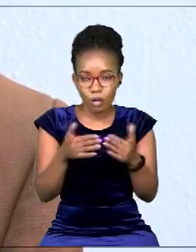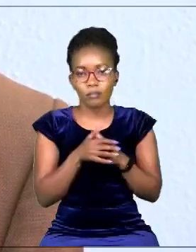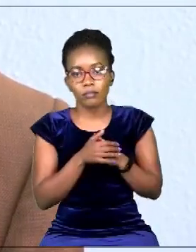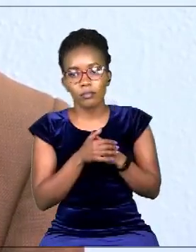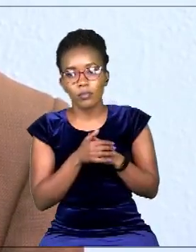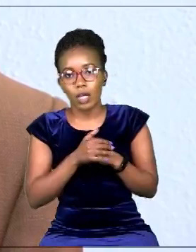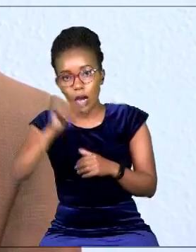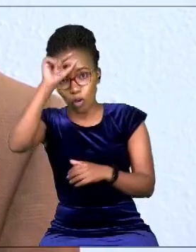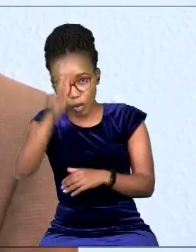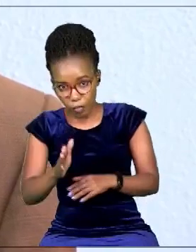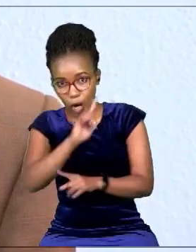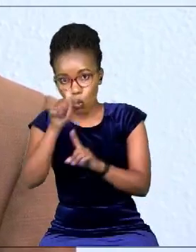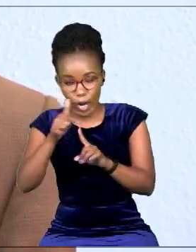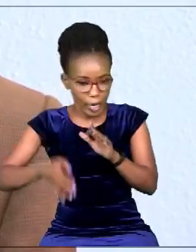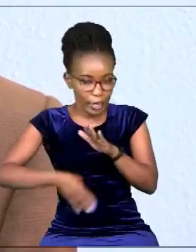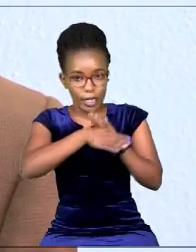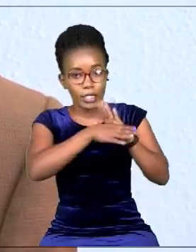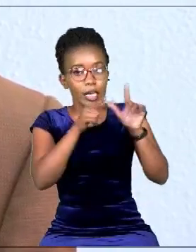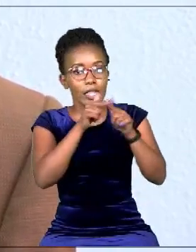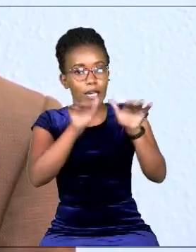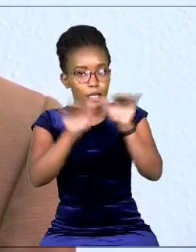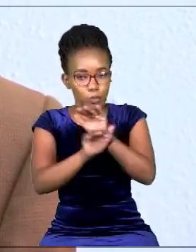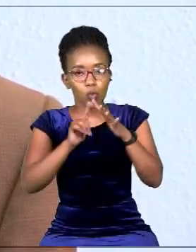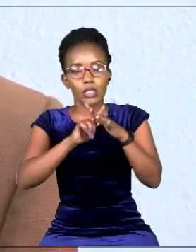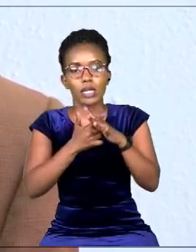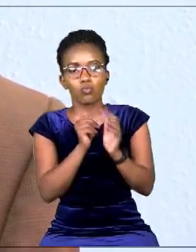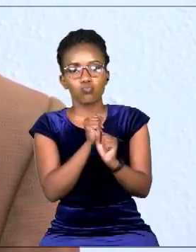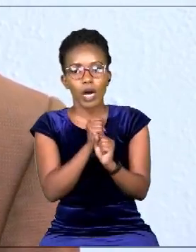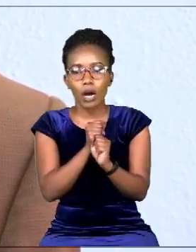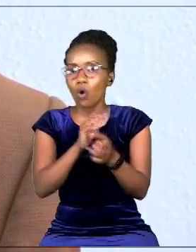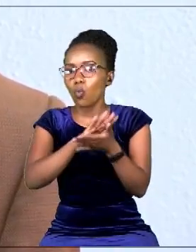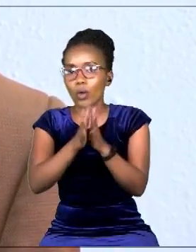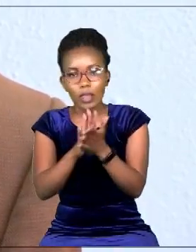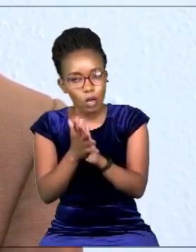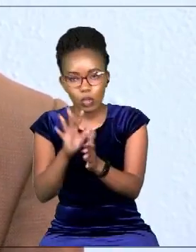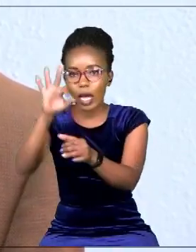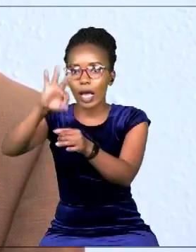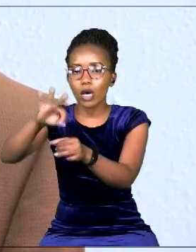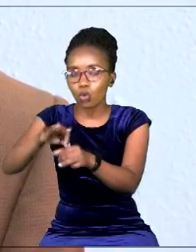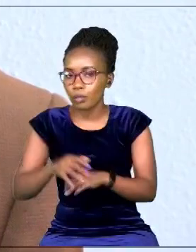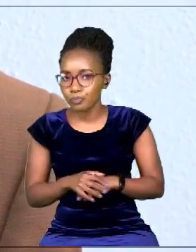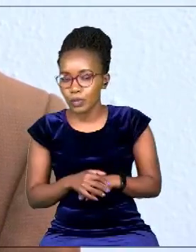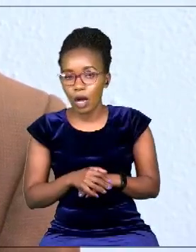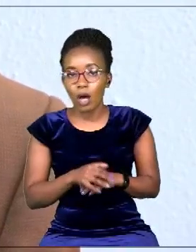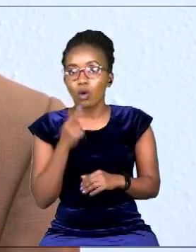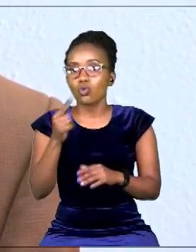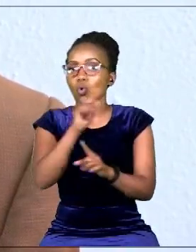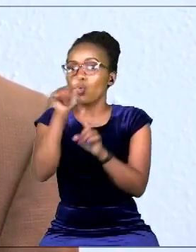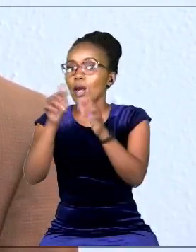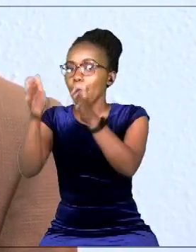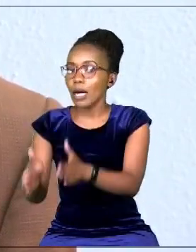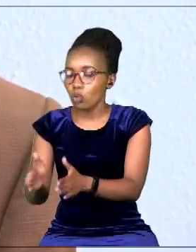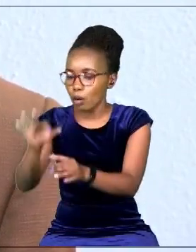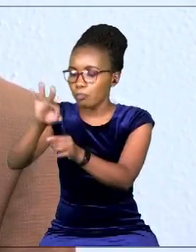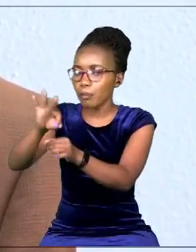rais ama gavana akitolewa, yule naibu wake ndiye atachukua zile hatamu bila kupitia kwa uchaguzi. Kwa hivyo wakati mtu anachagua